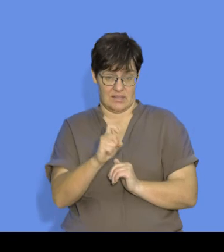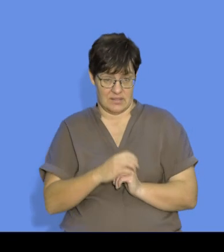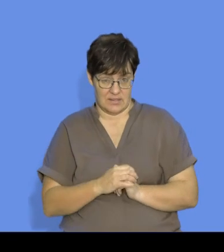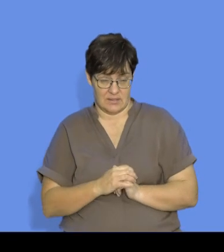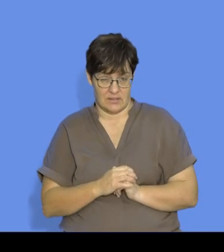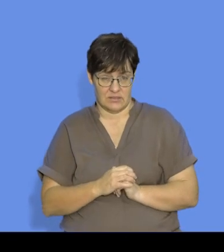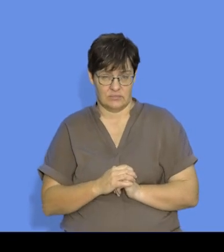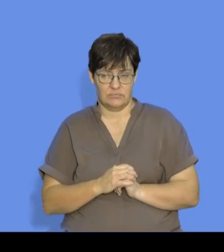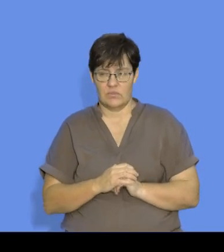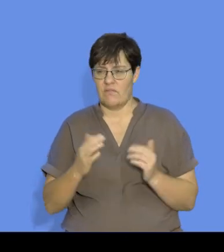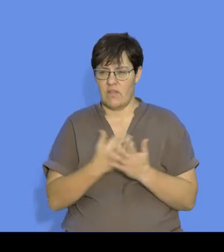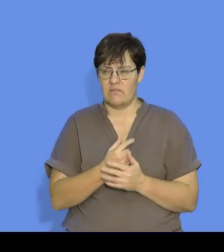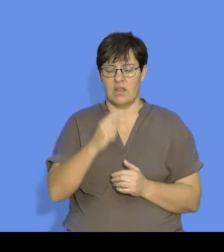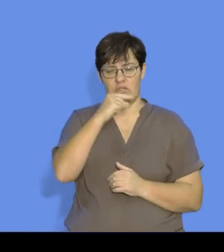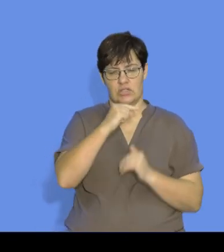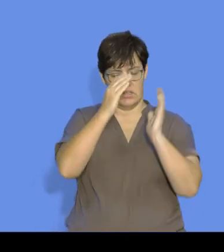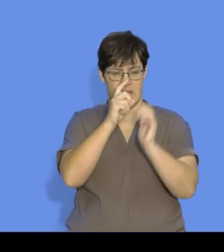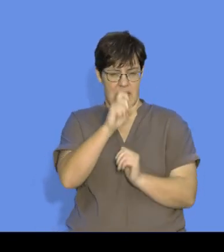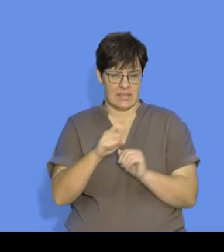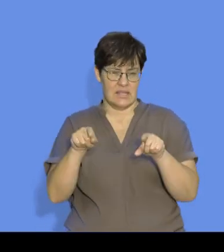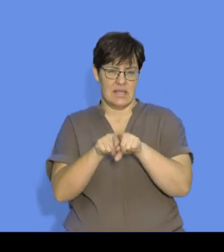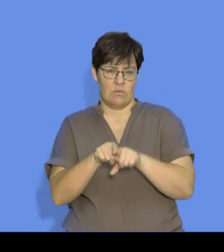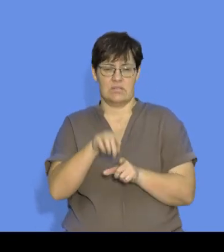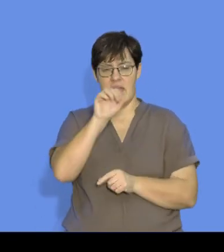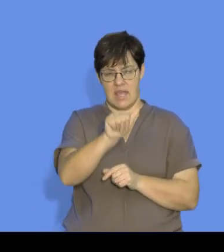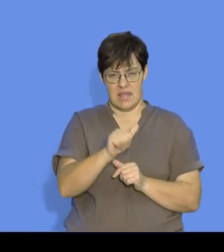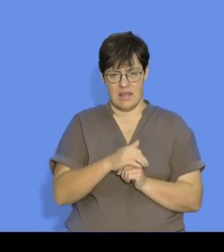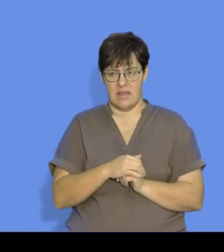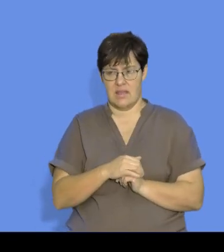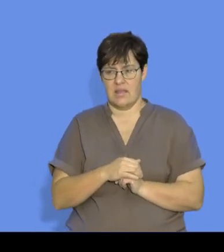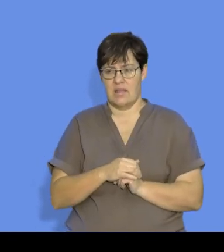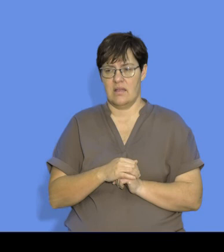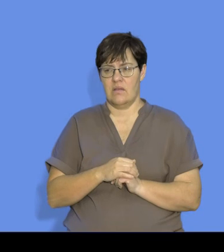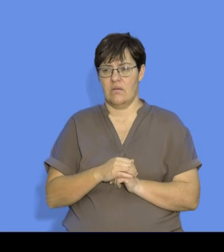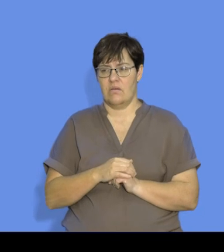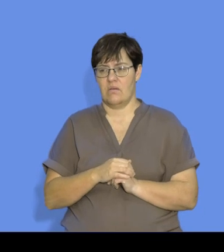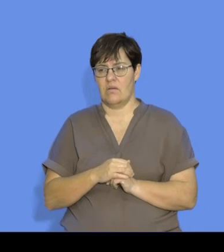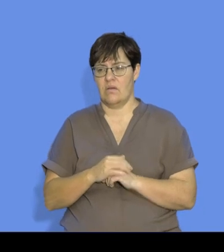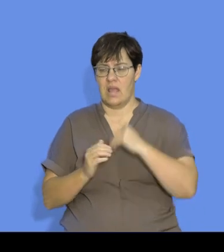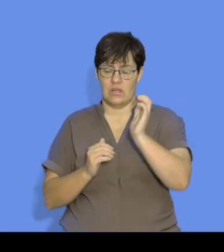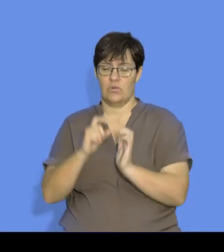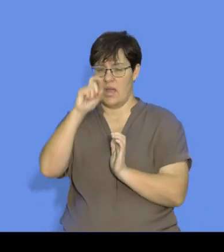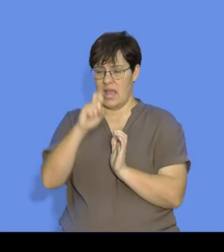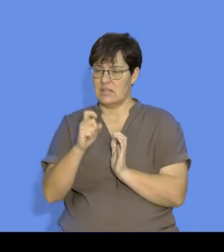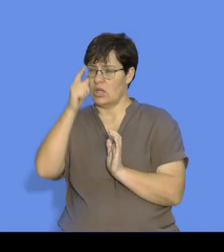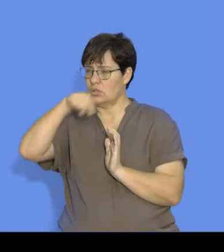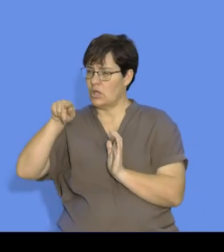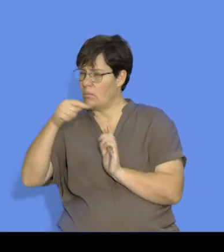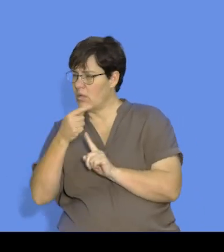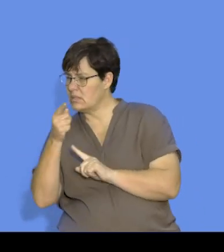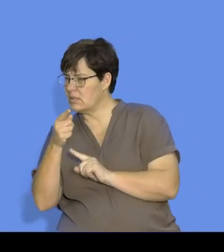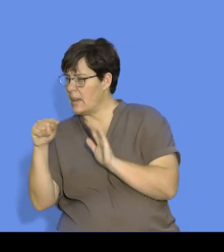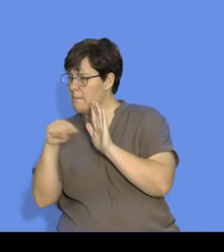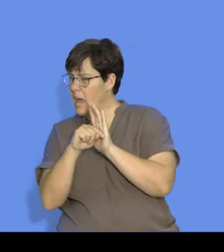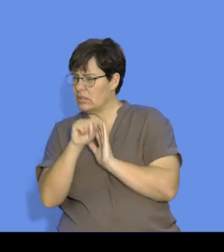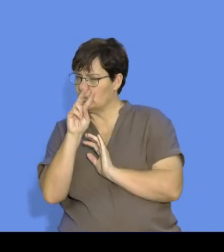x. So it will just quickly be g of x is equals to a, into x. I know that my turning point